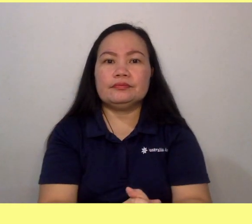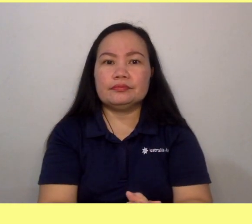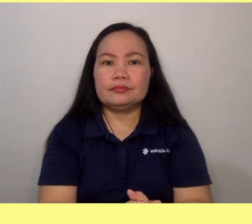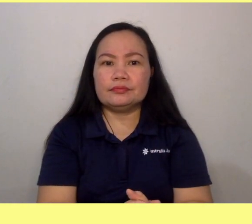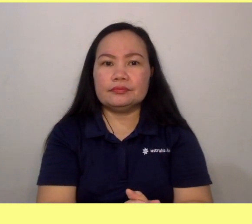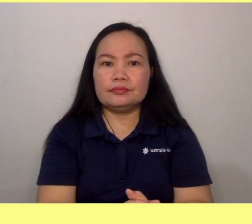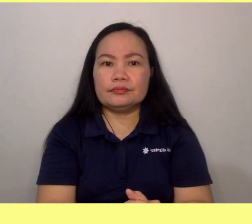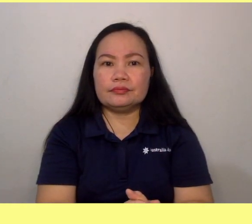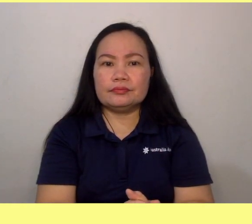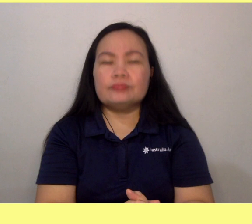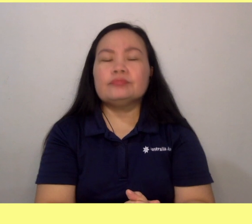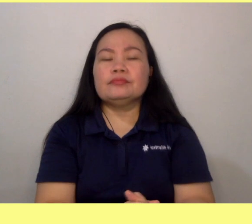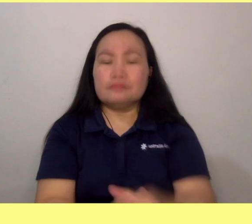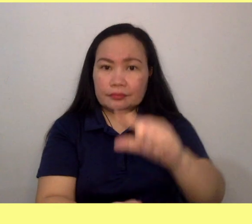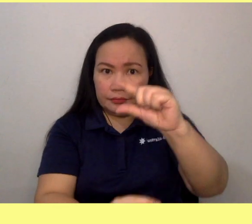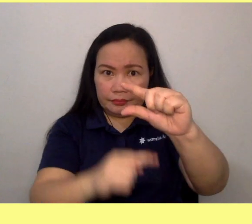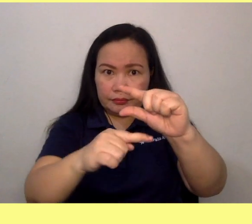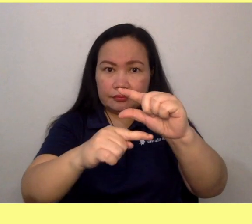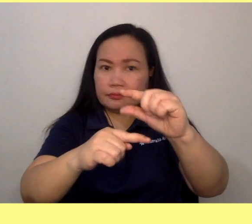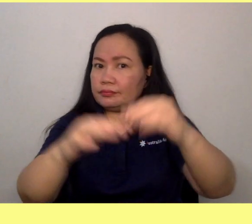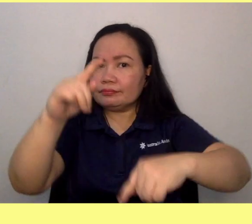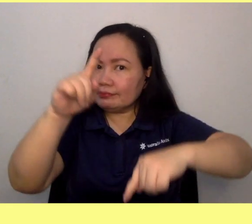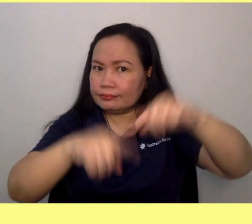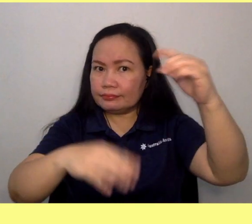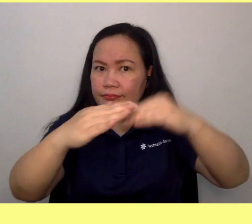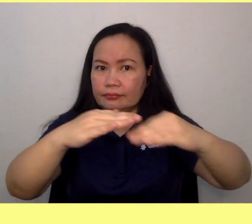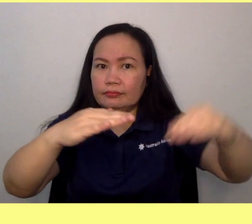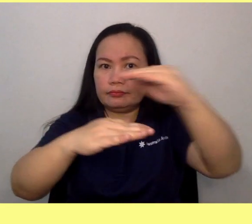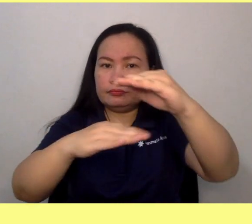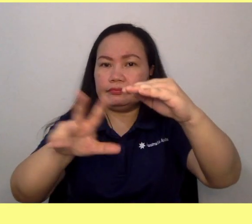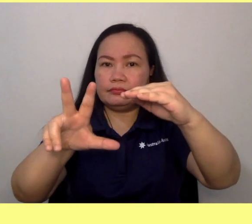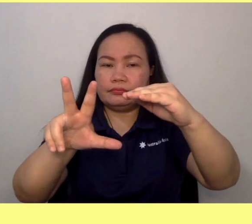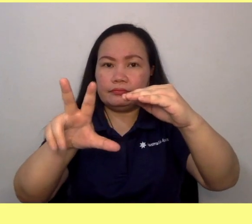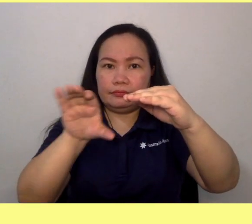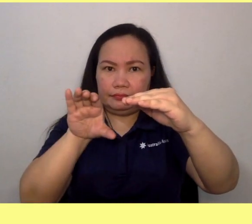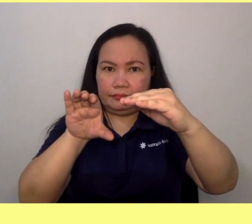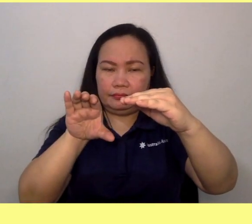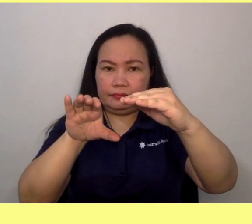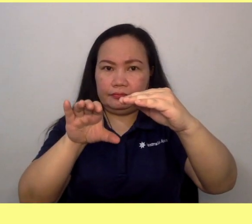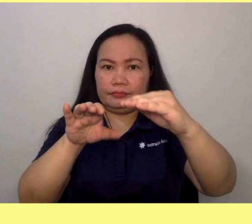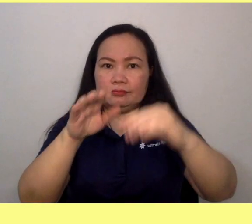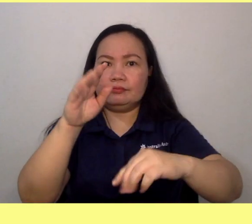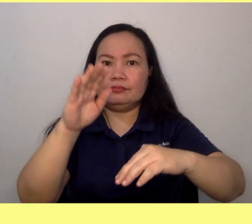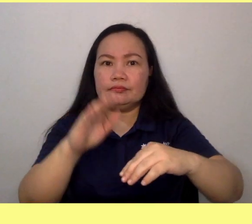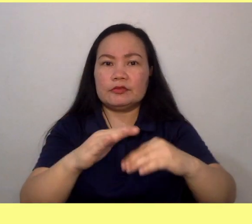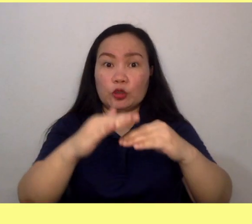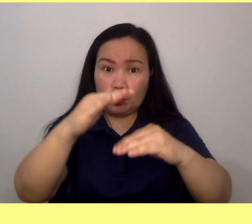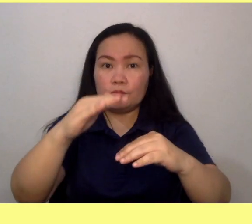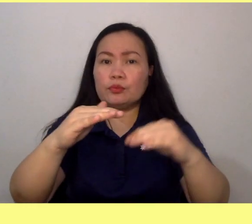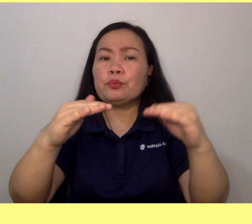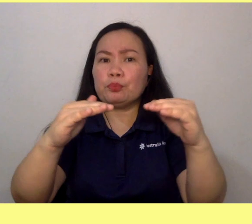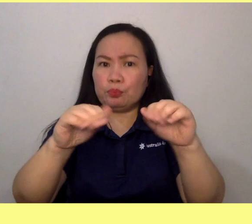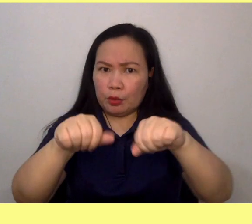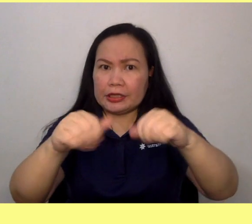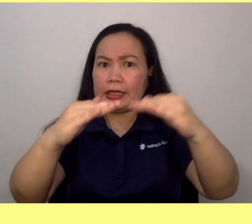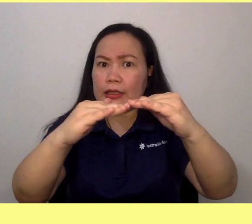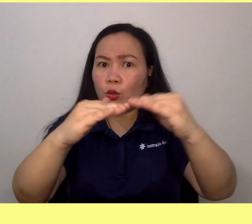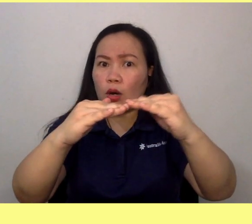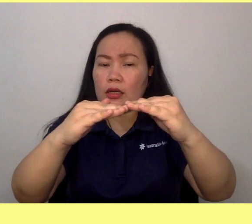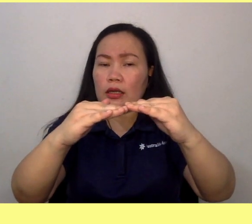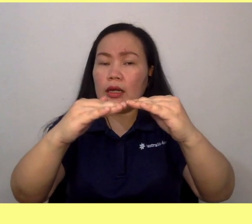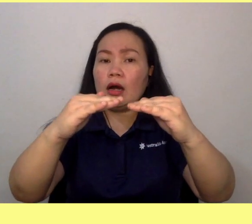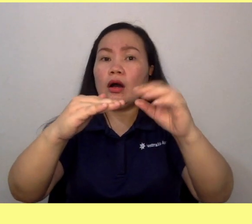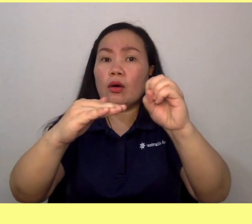should be greater than, cannot exceed, so less than or equal. Okay? So, less than or equal,